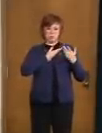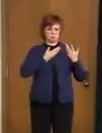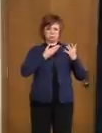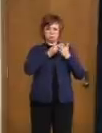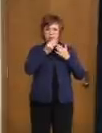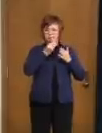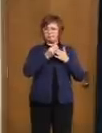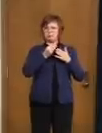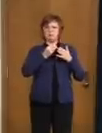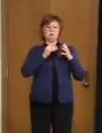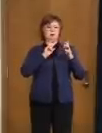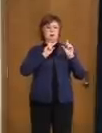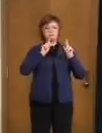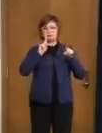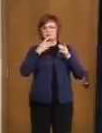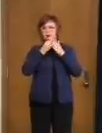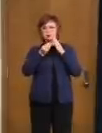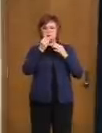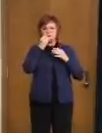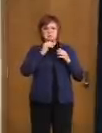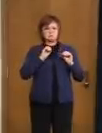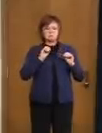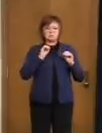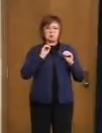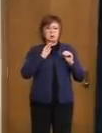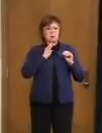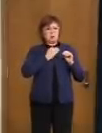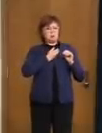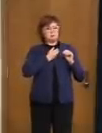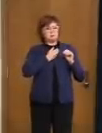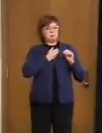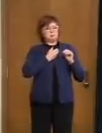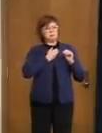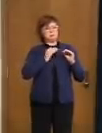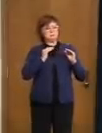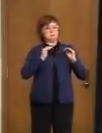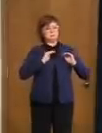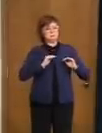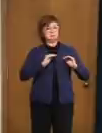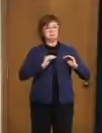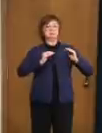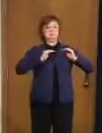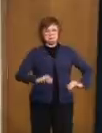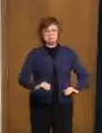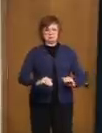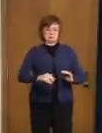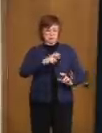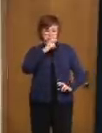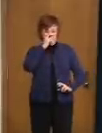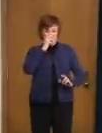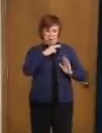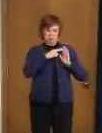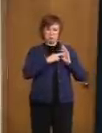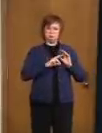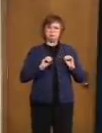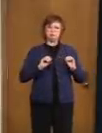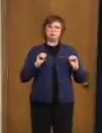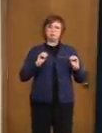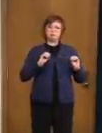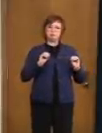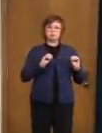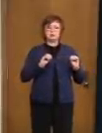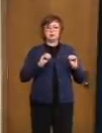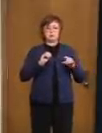in December in lowering our rate of transmission, although he has not chosen to recommend to go to a 4-week